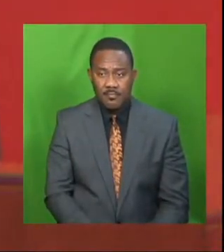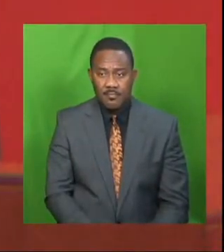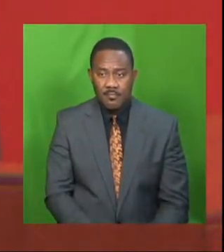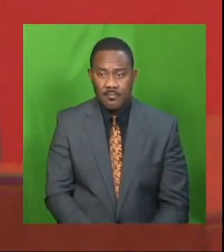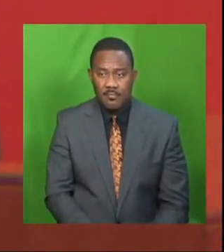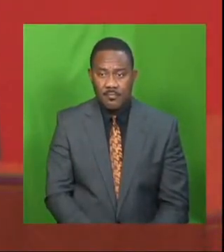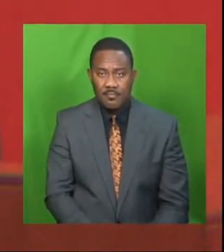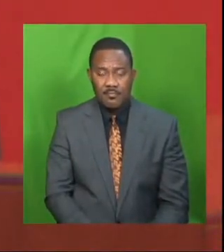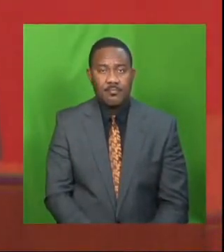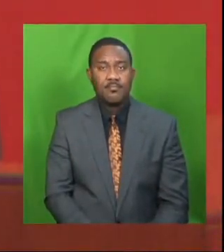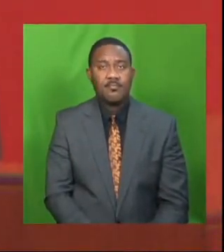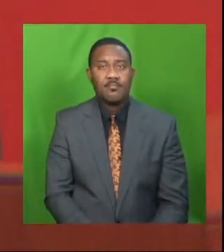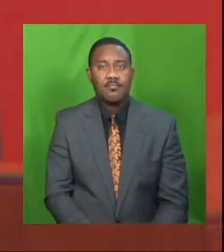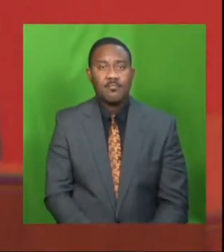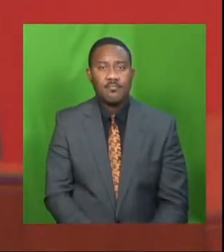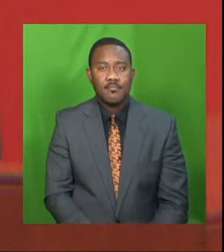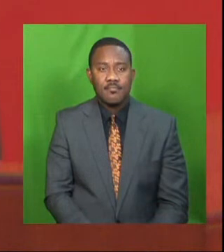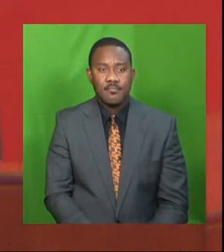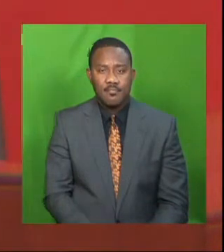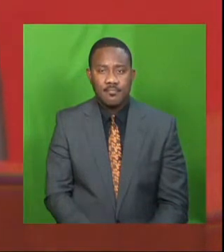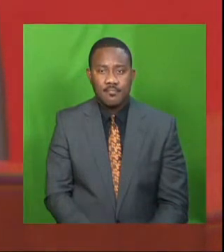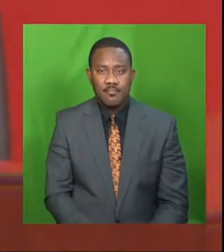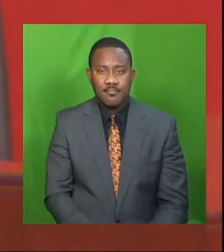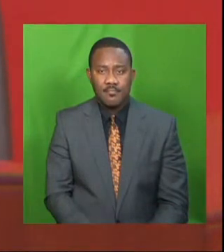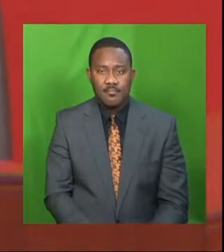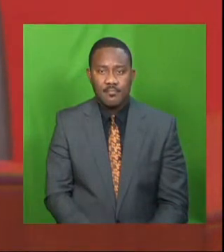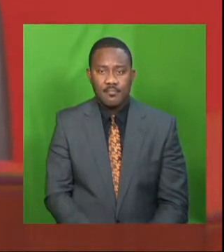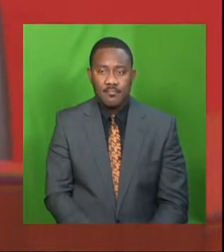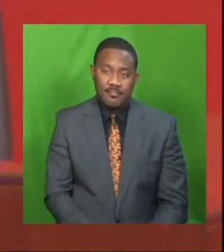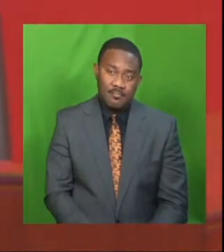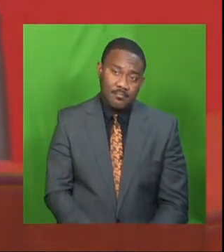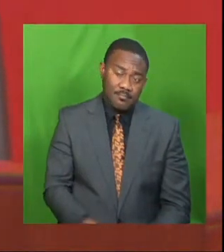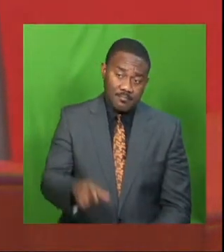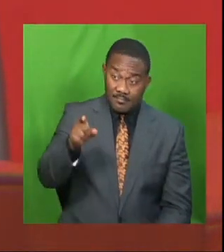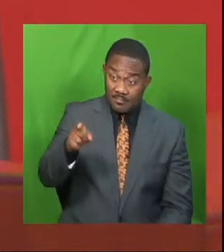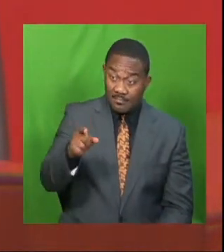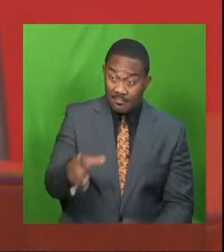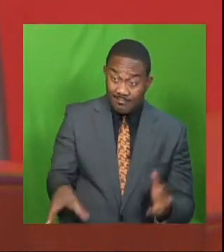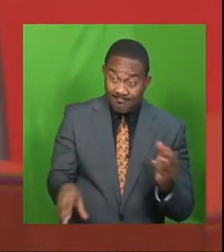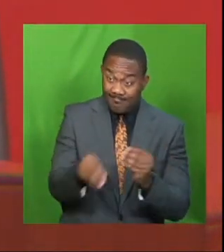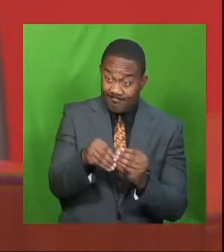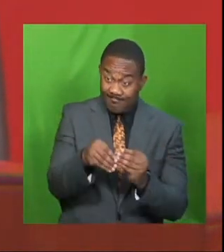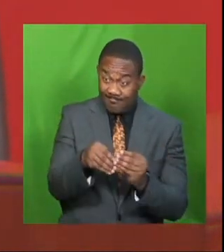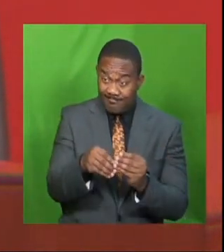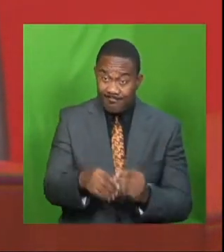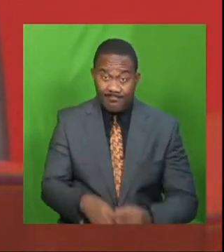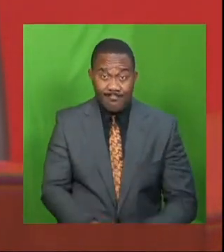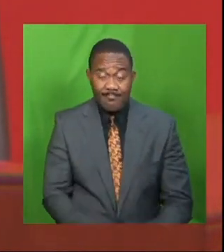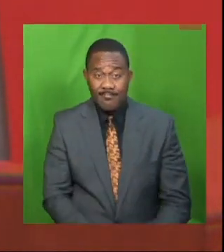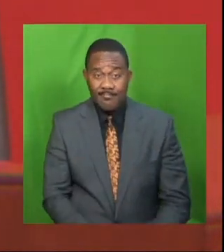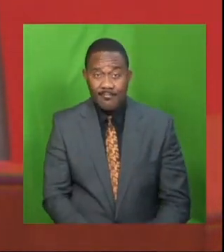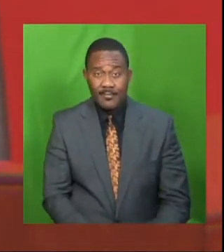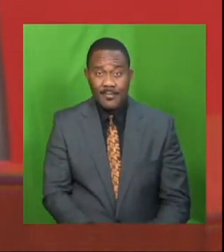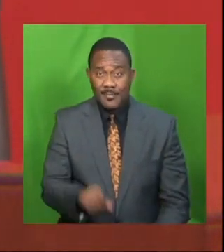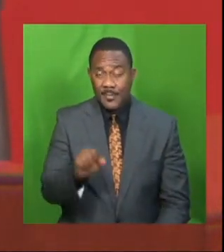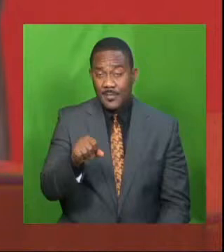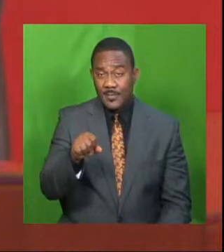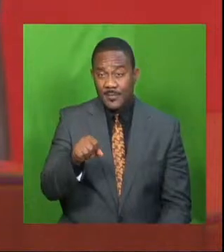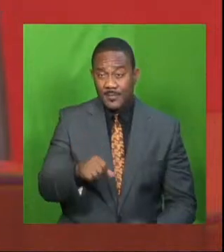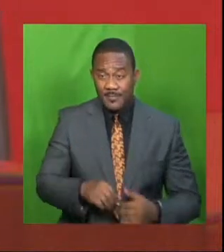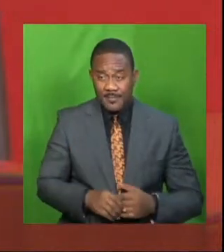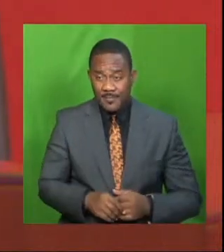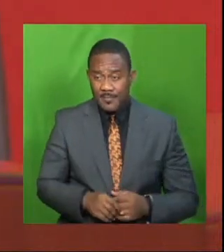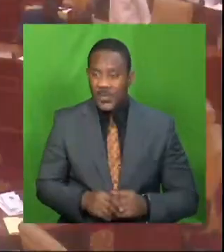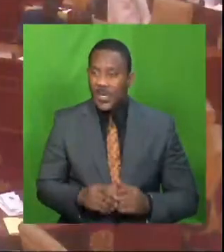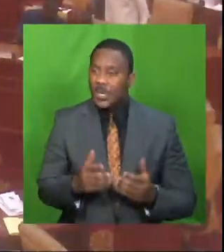Yes, Honorable Sylvester Tete, any supplementary question? Yes, right, Honorable Speaker. Mr. Speaker, I would like to ask